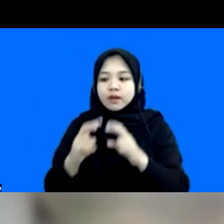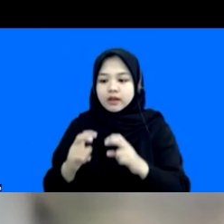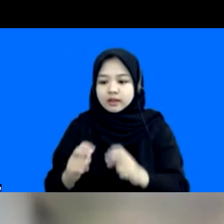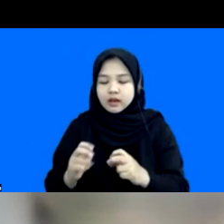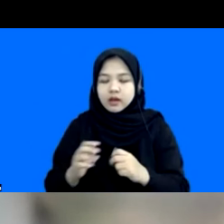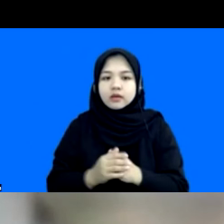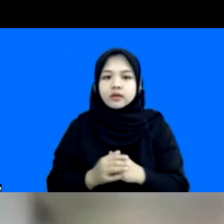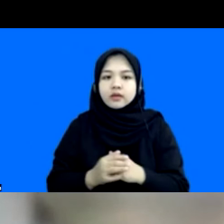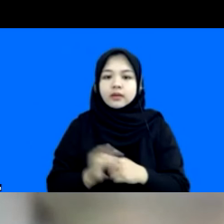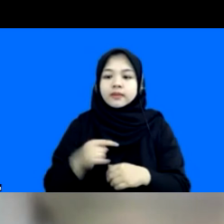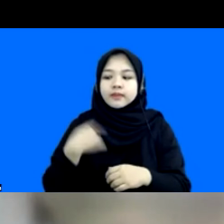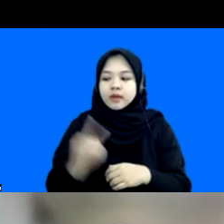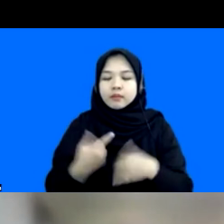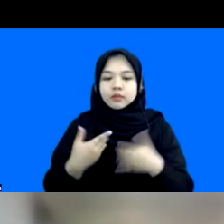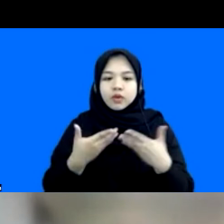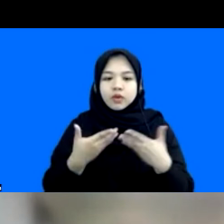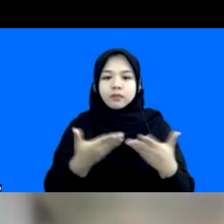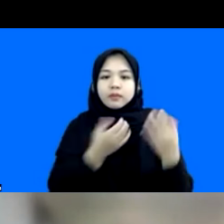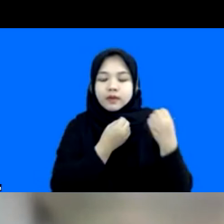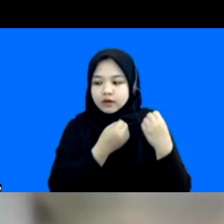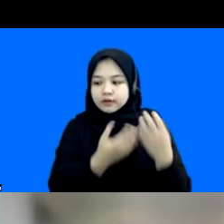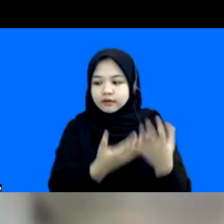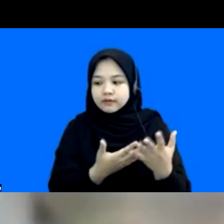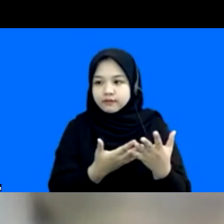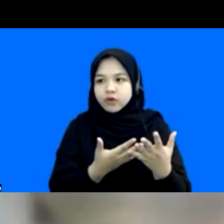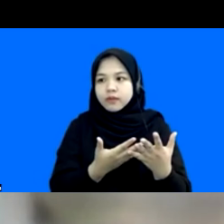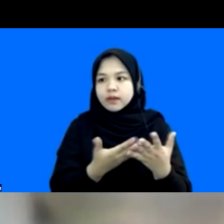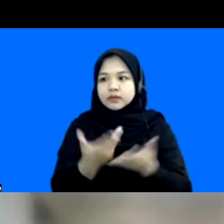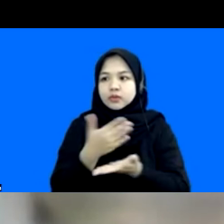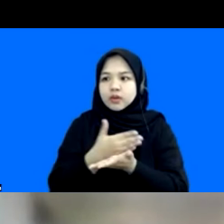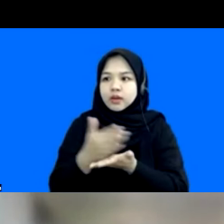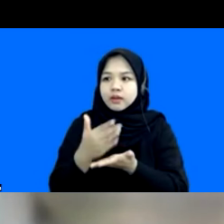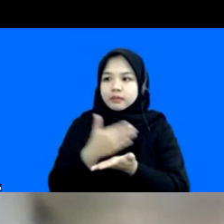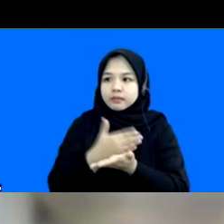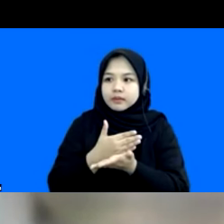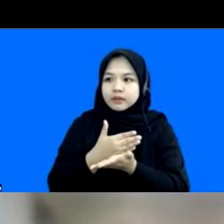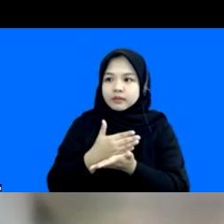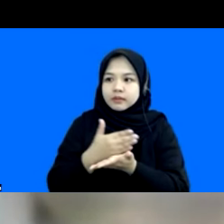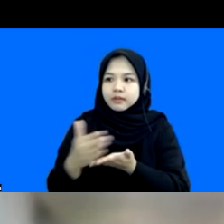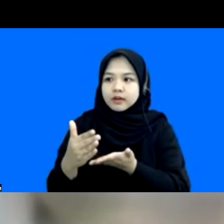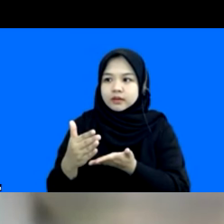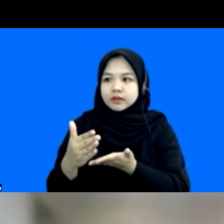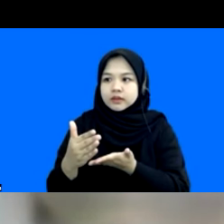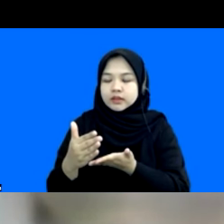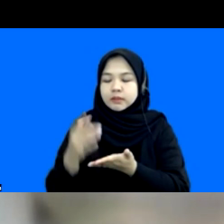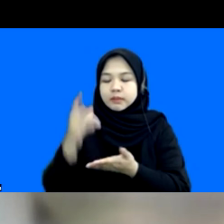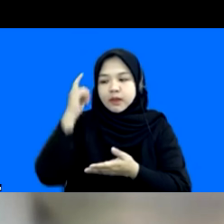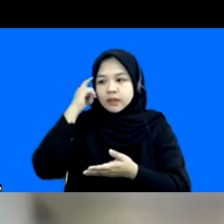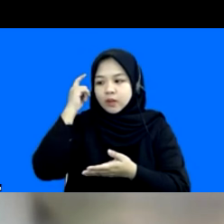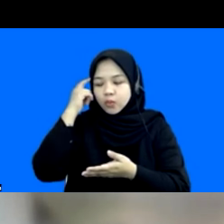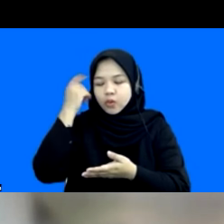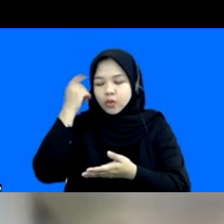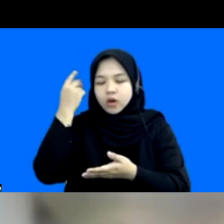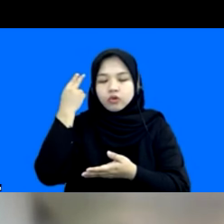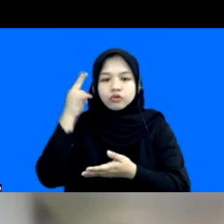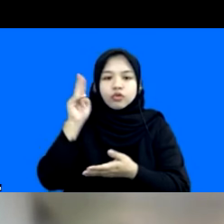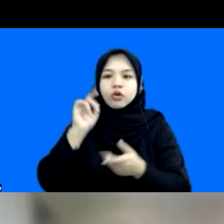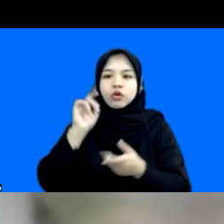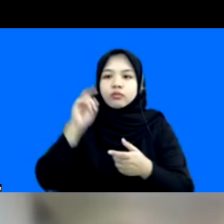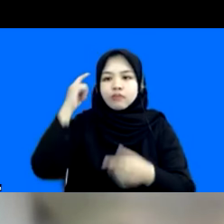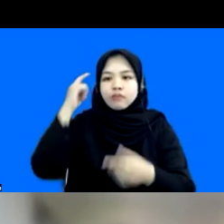tech has been a very useful tool, especially during the pandemic, enabling us to communicate